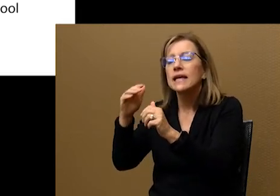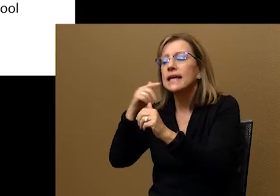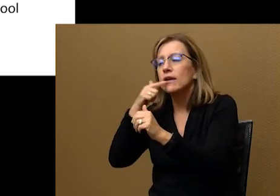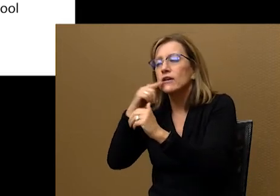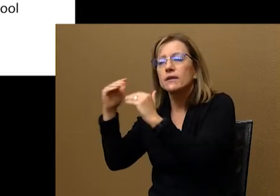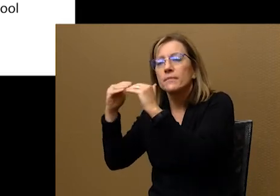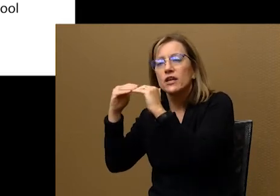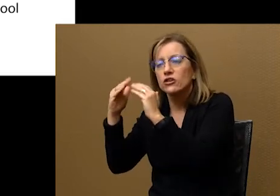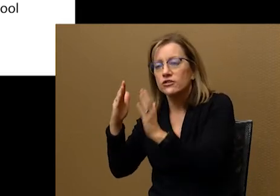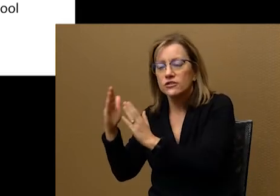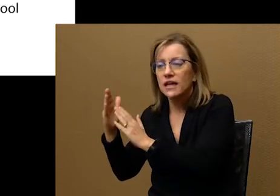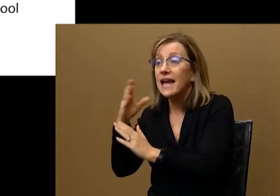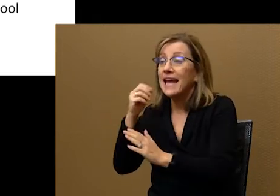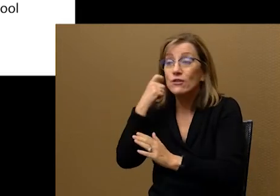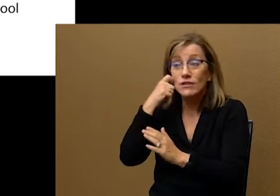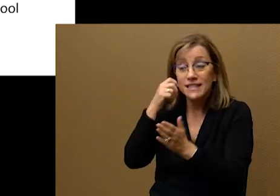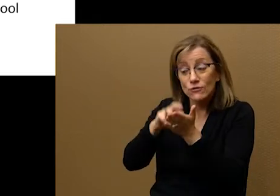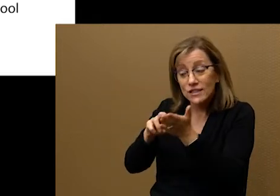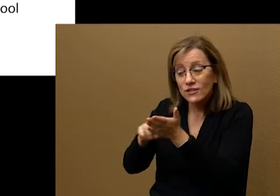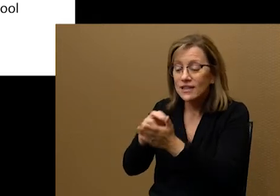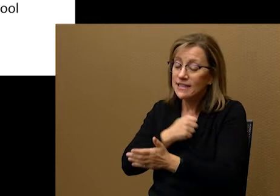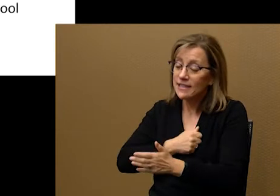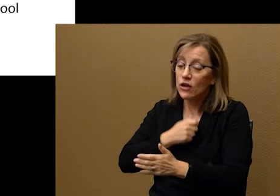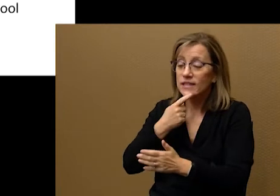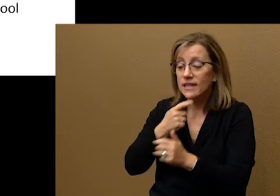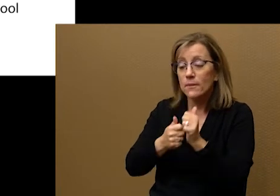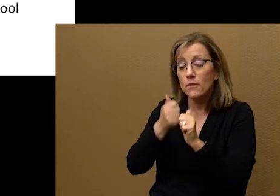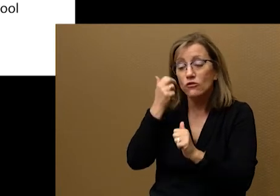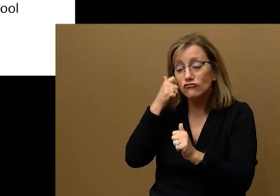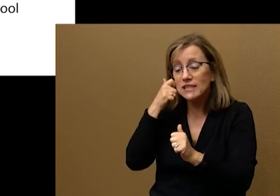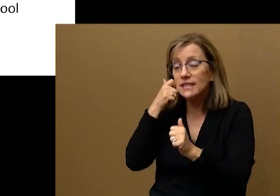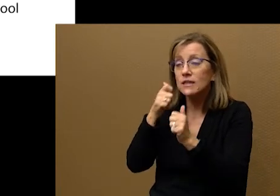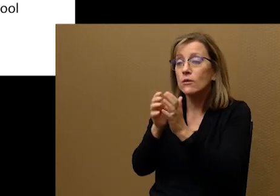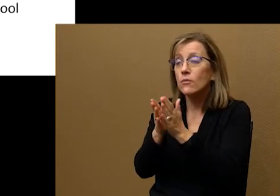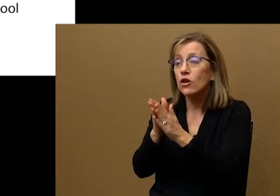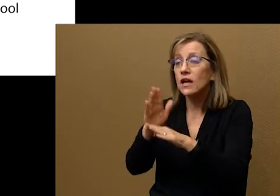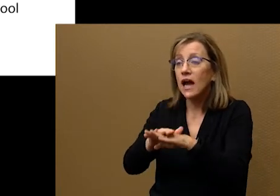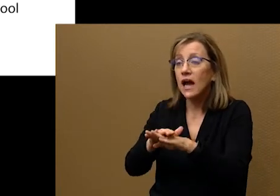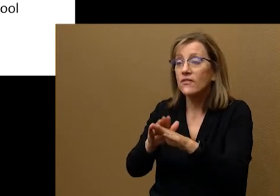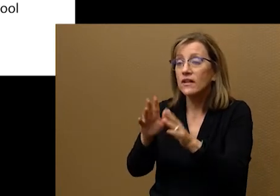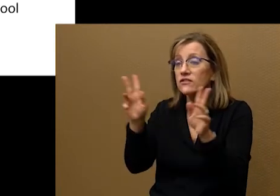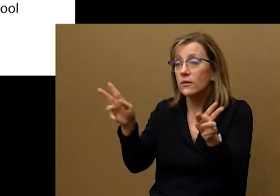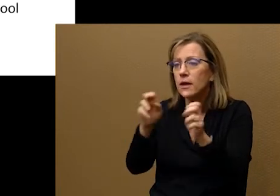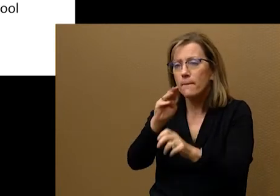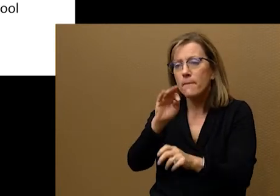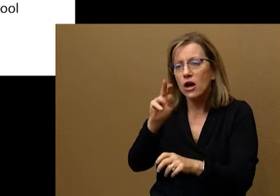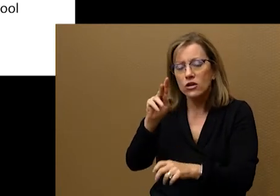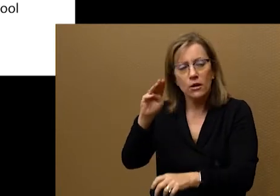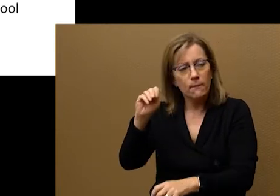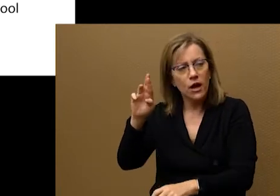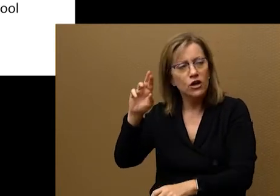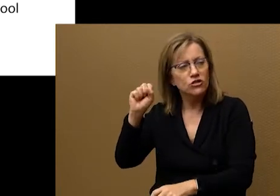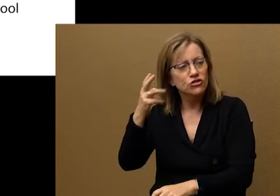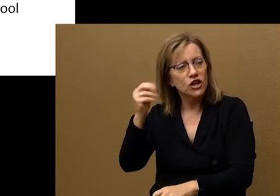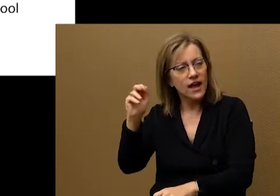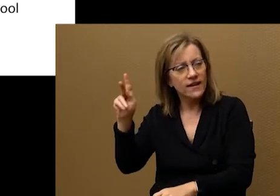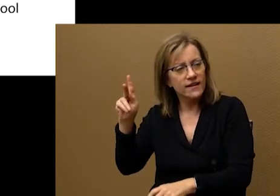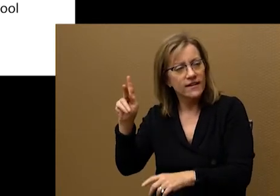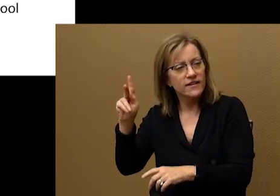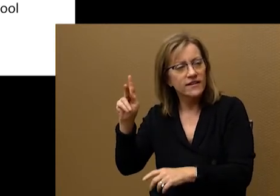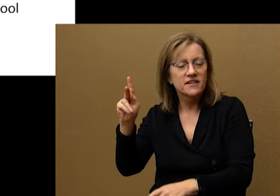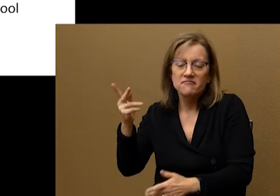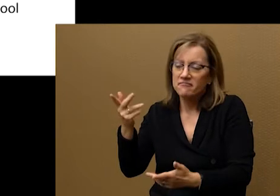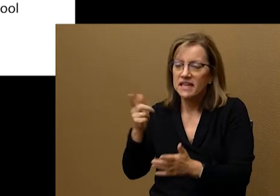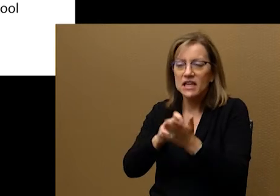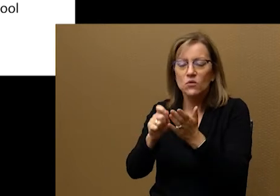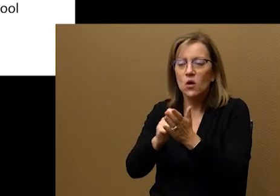peers. And recent research, sorry to say, the most recent book on the subject by Mark Marshak, some of you may know his